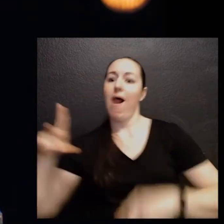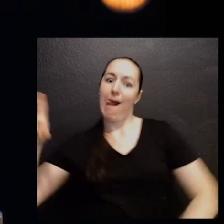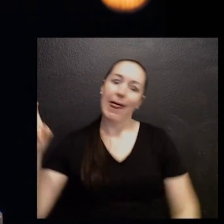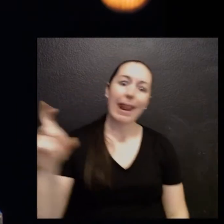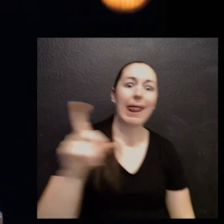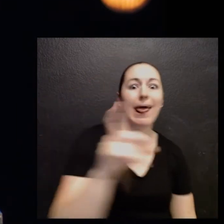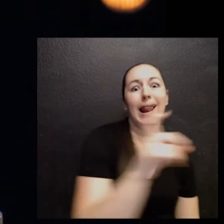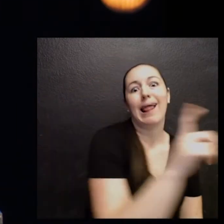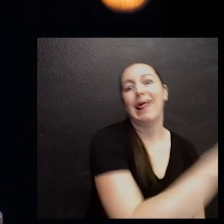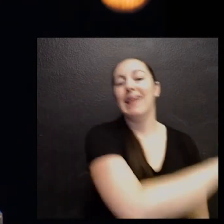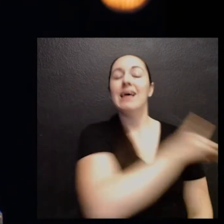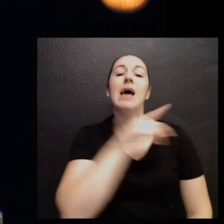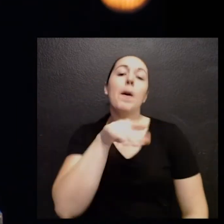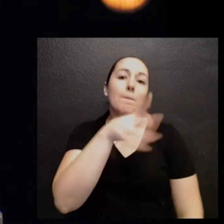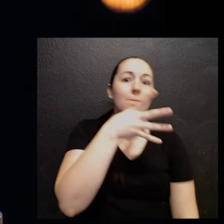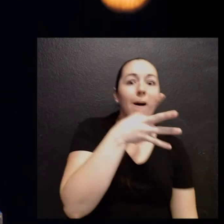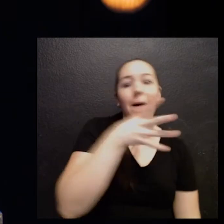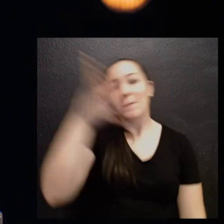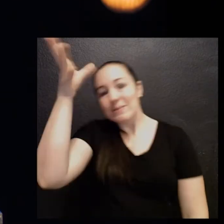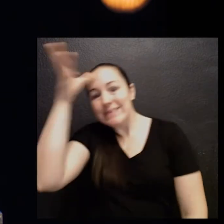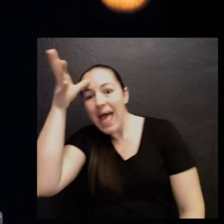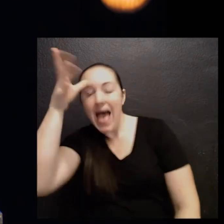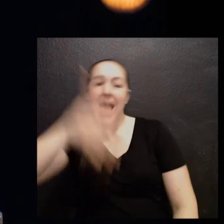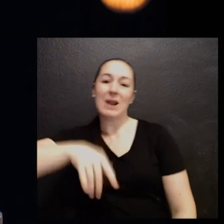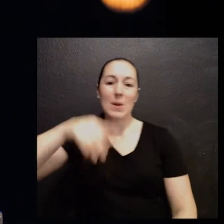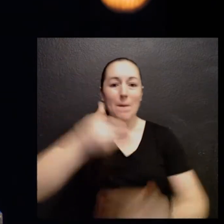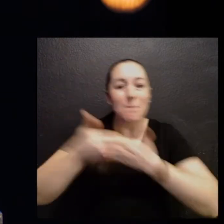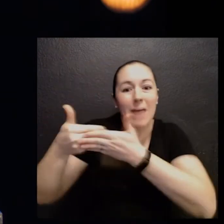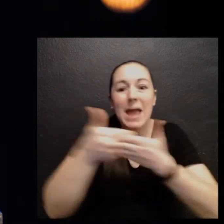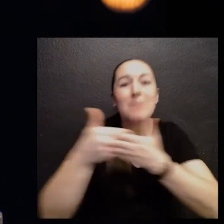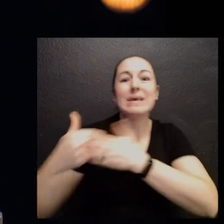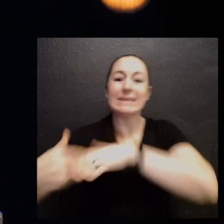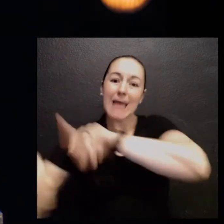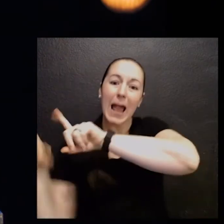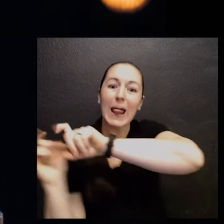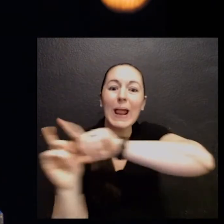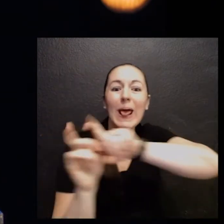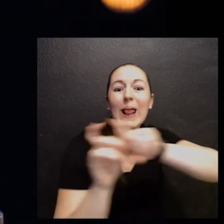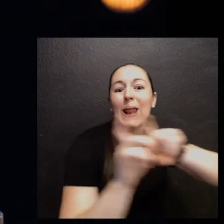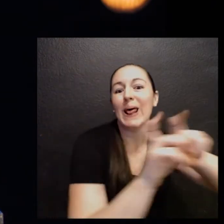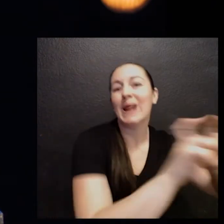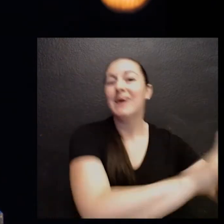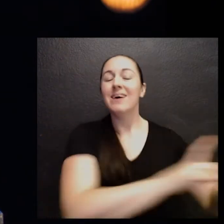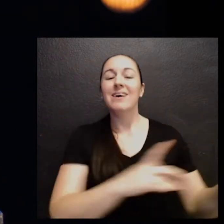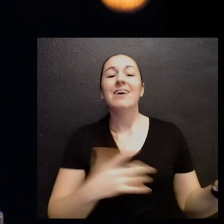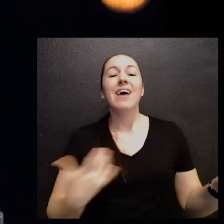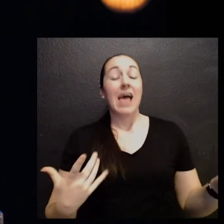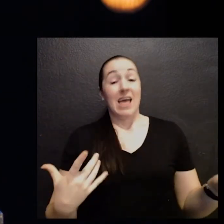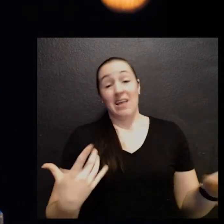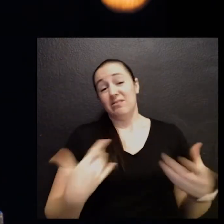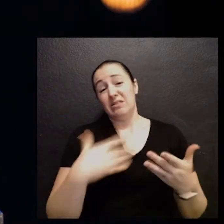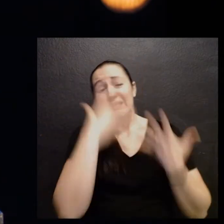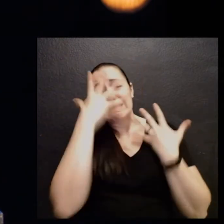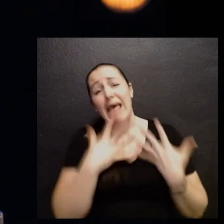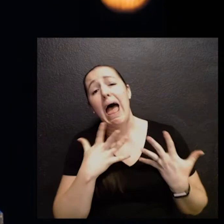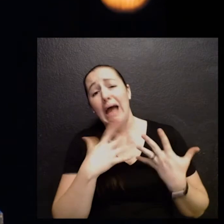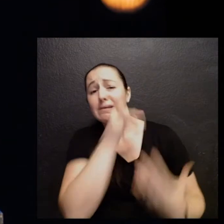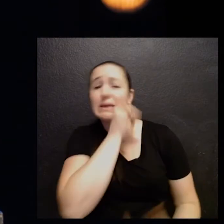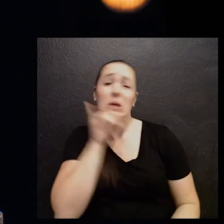And there's like the mommy quail and the daddy quail, and they have a whole bunch of little baby quails, and they're just running around. And so it makes me sad that the Israelites ate